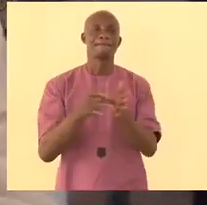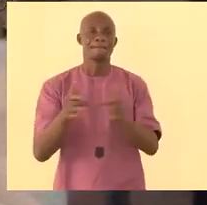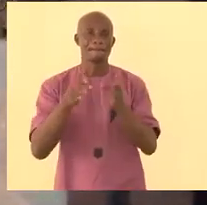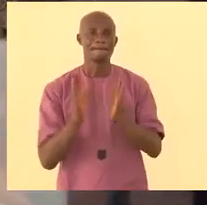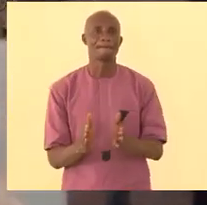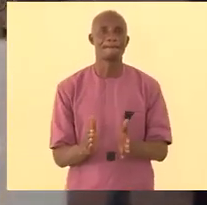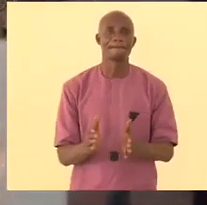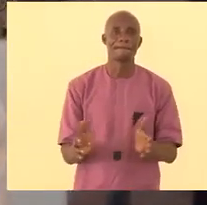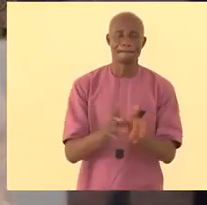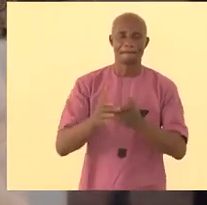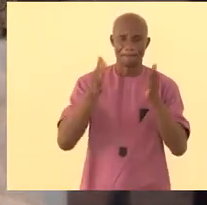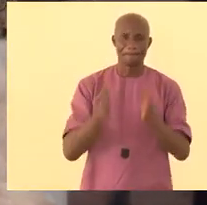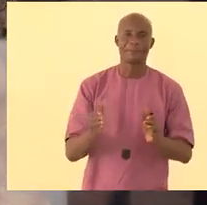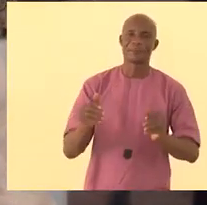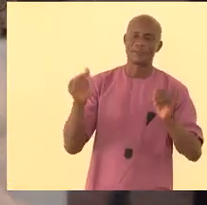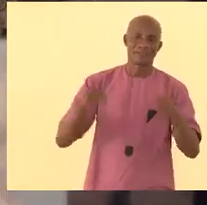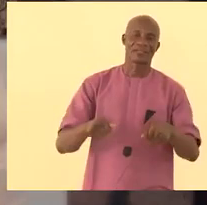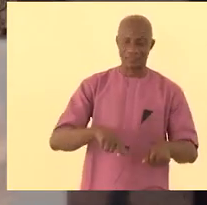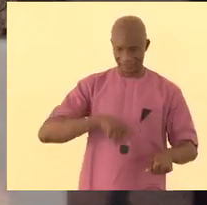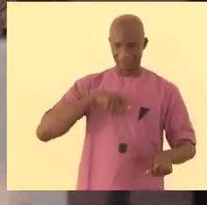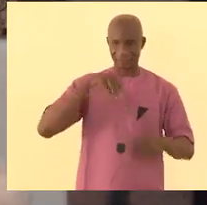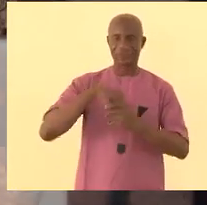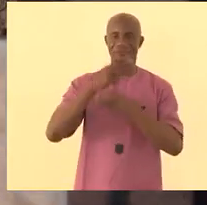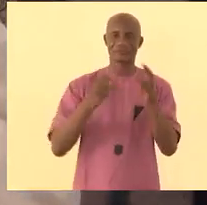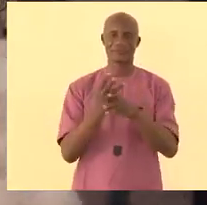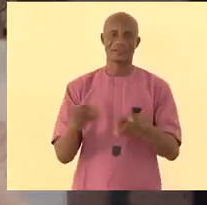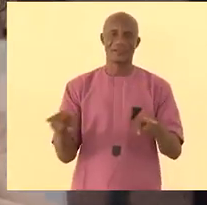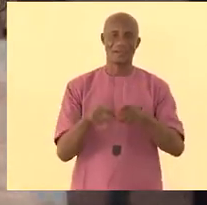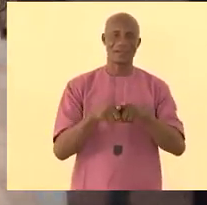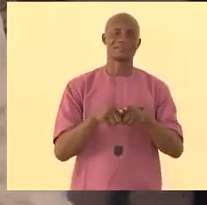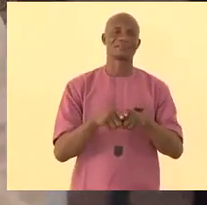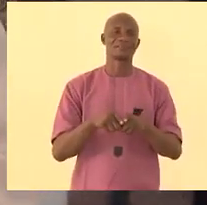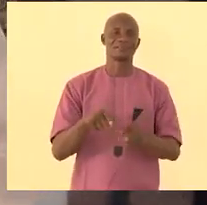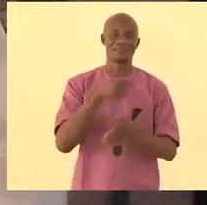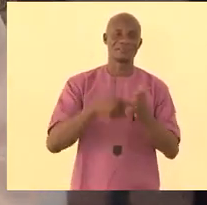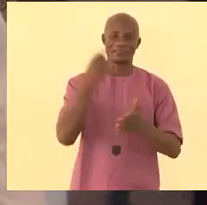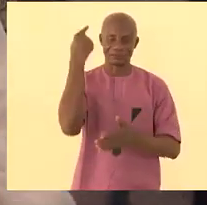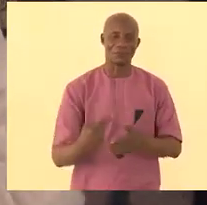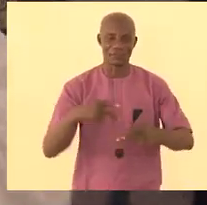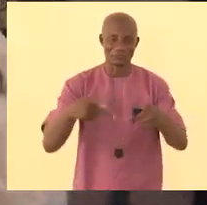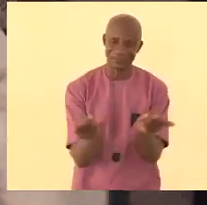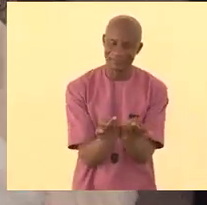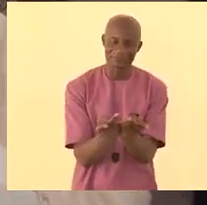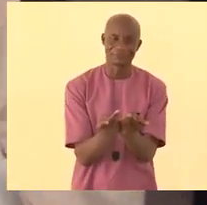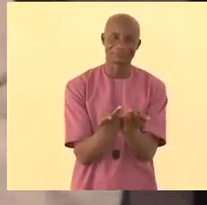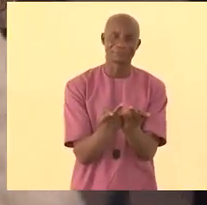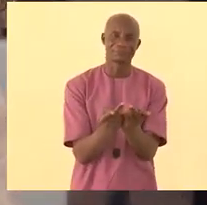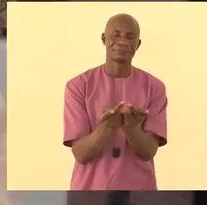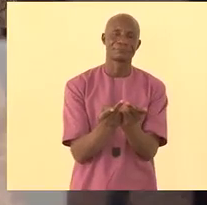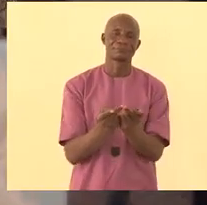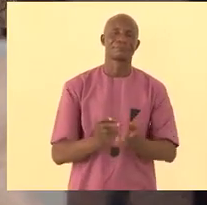Many Christians, or let me say, Christians cannot live in the world as though this world is all there is, as though this is their